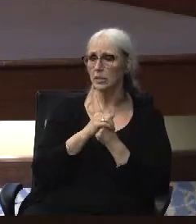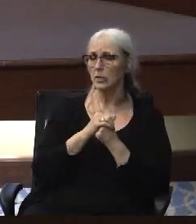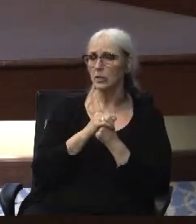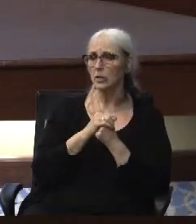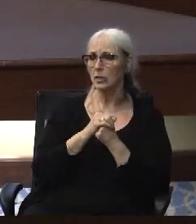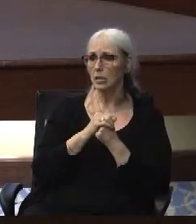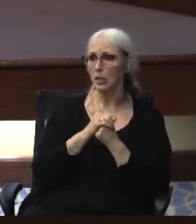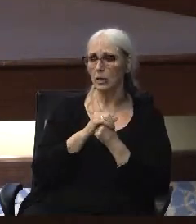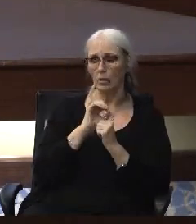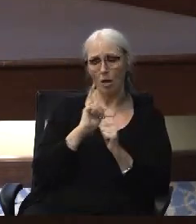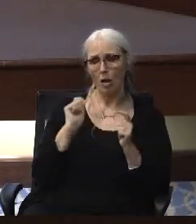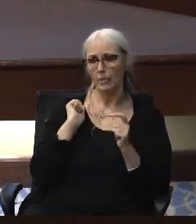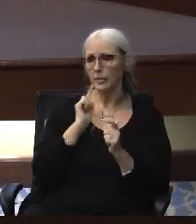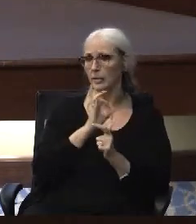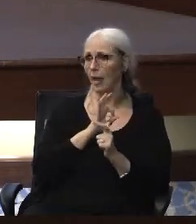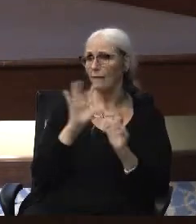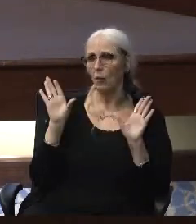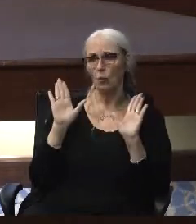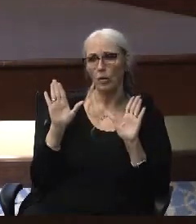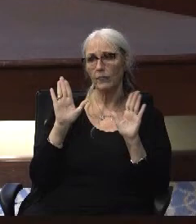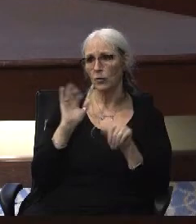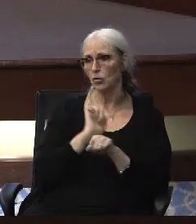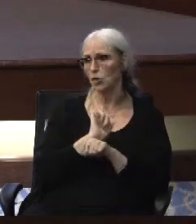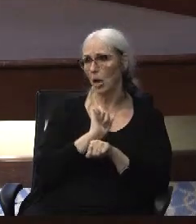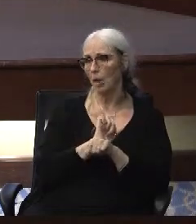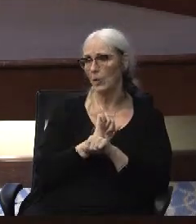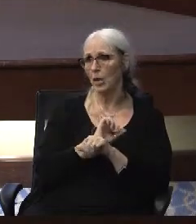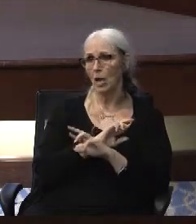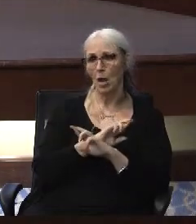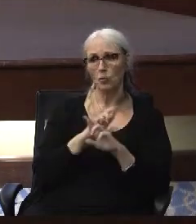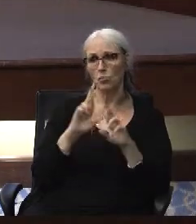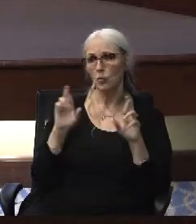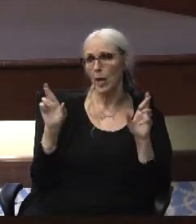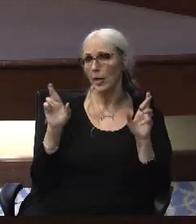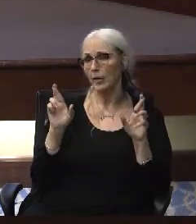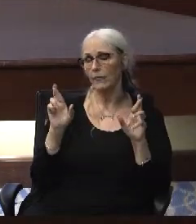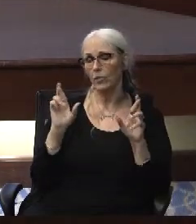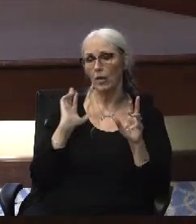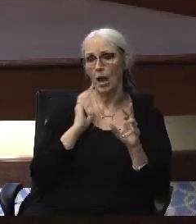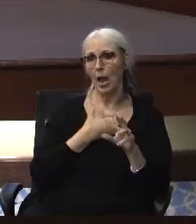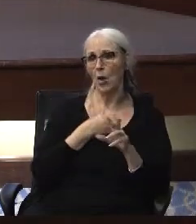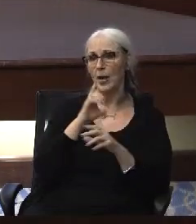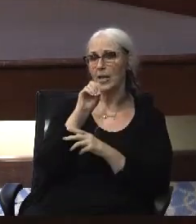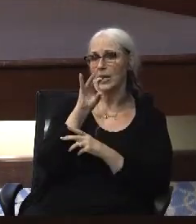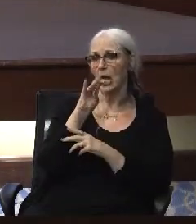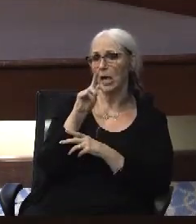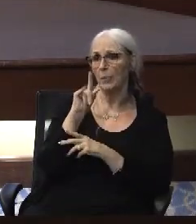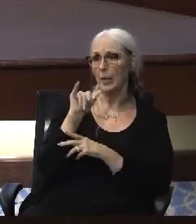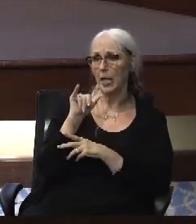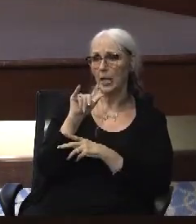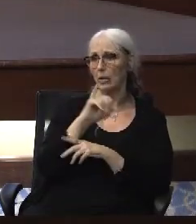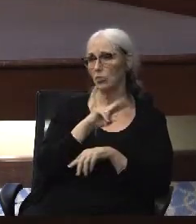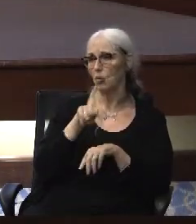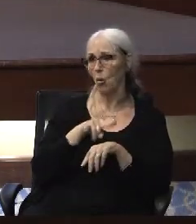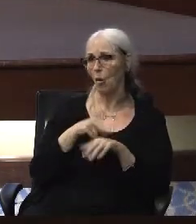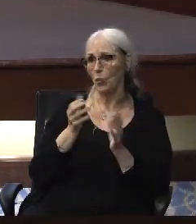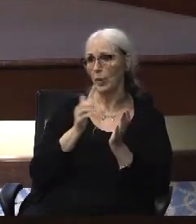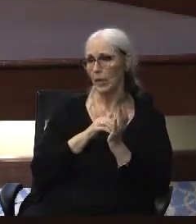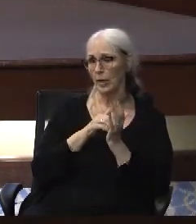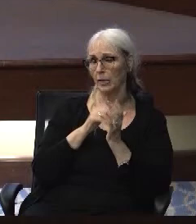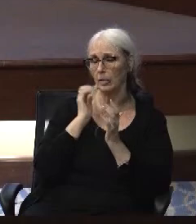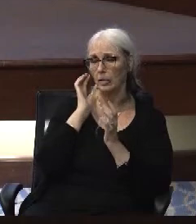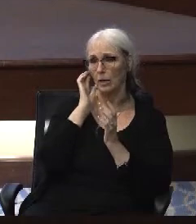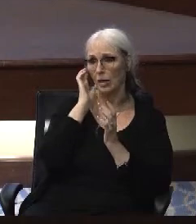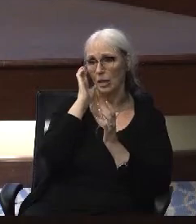the staff here has done a great job. I'm ready for this economy to get back to normal, and everybody get back to normal, because when you're overloading